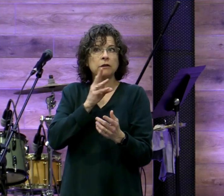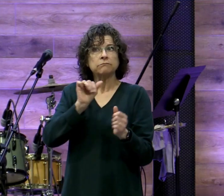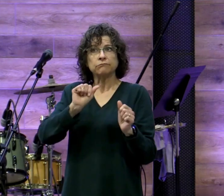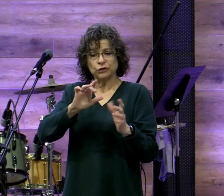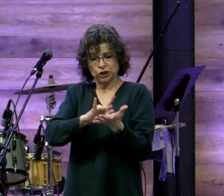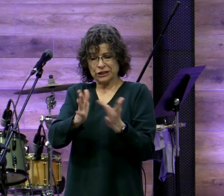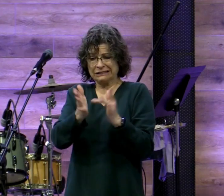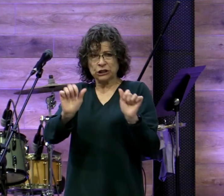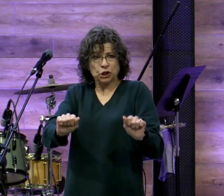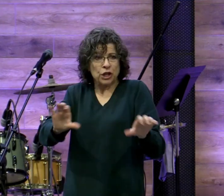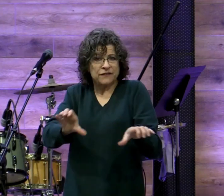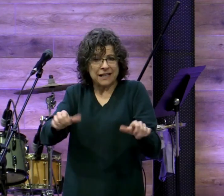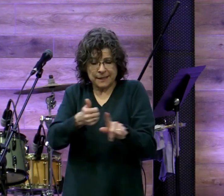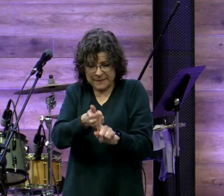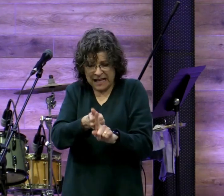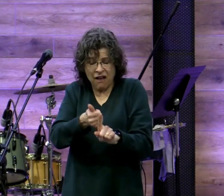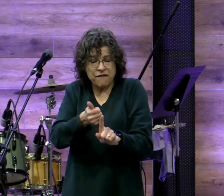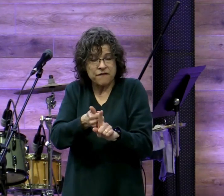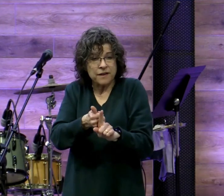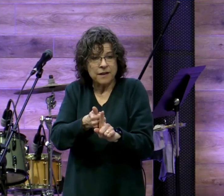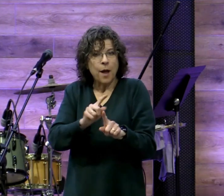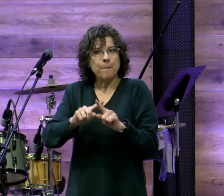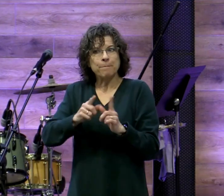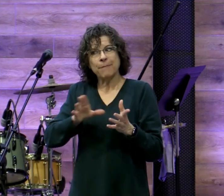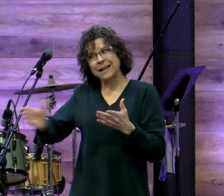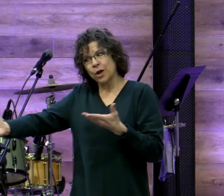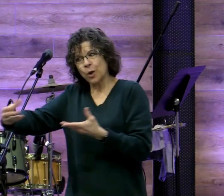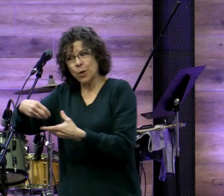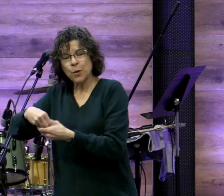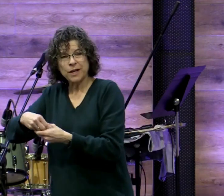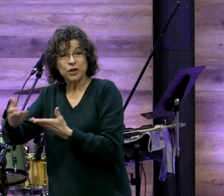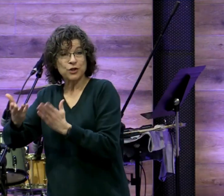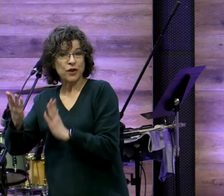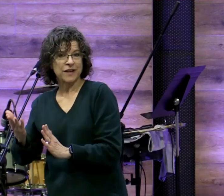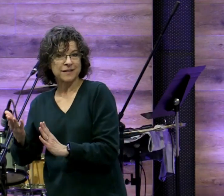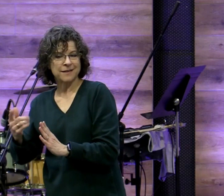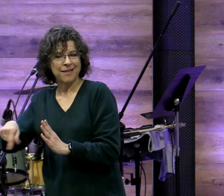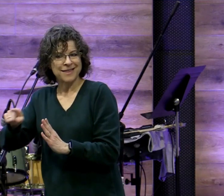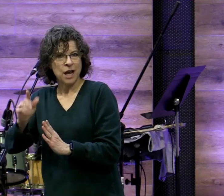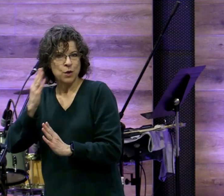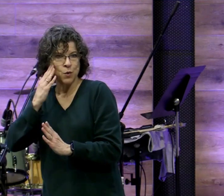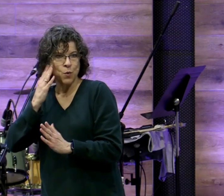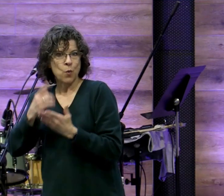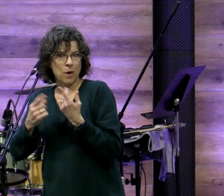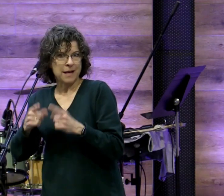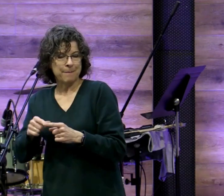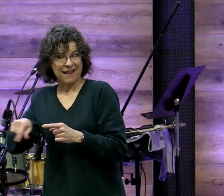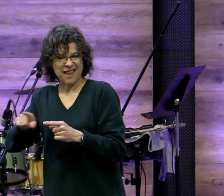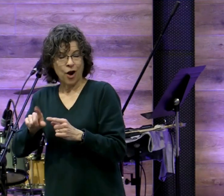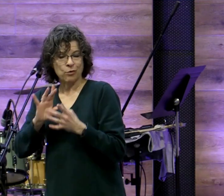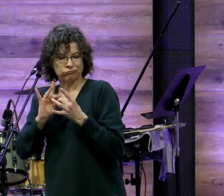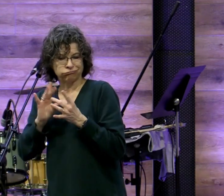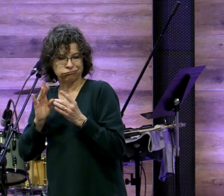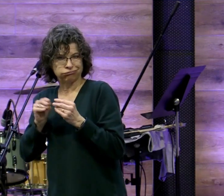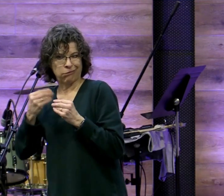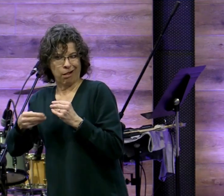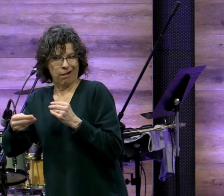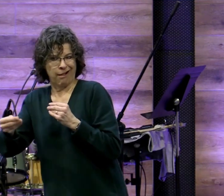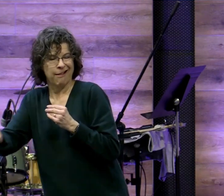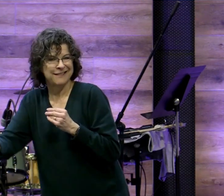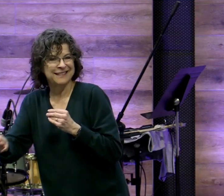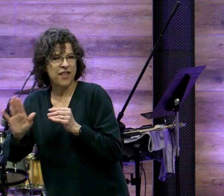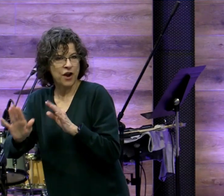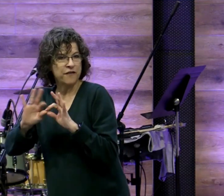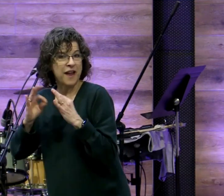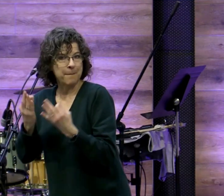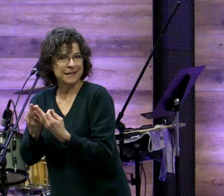And they knew what went on, even though the master of the feast didn't went on, and you better believe they're going to tell that to their kids and their grandkids, and if they're